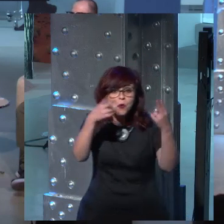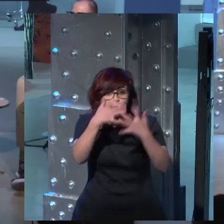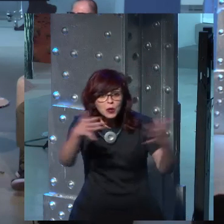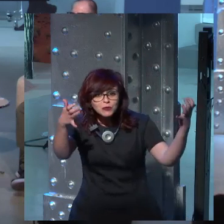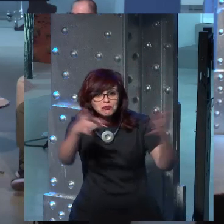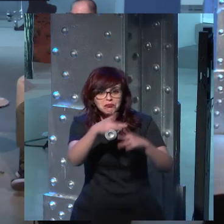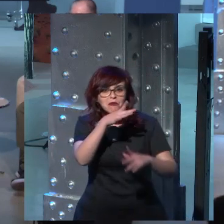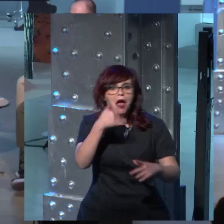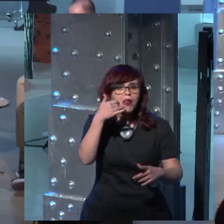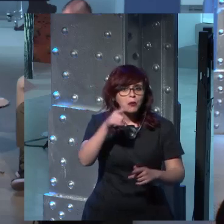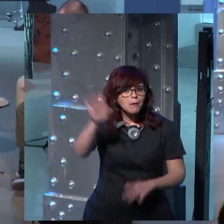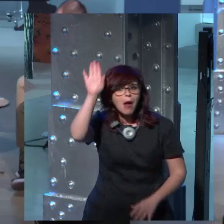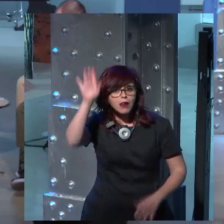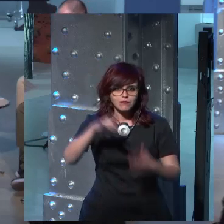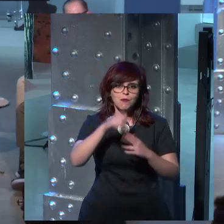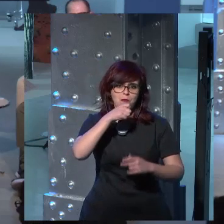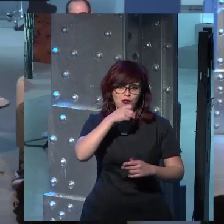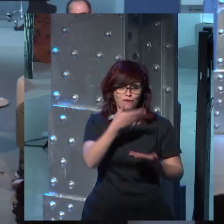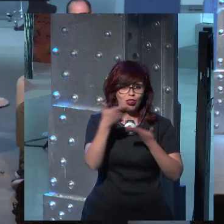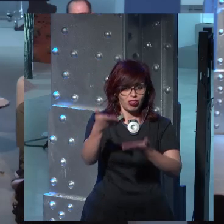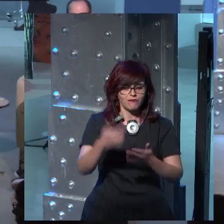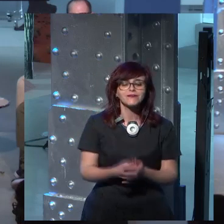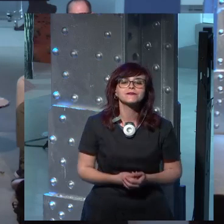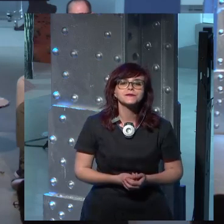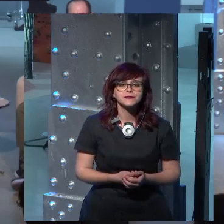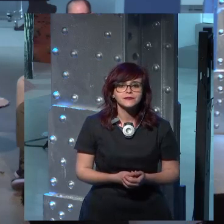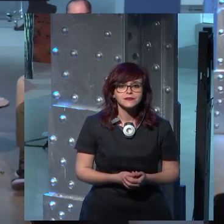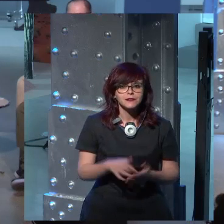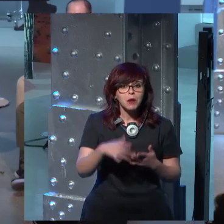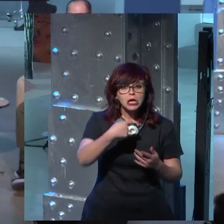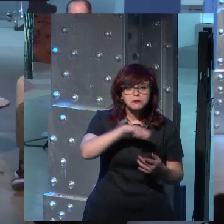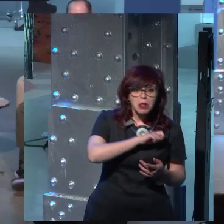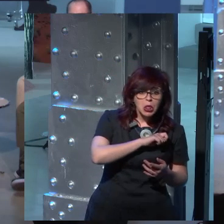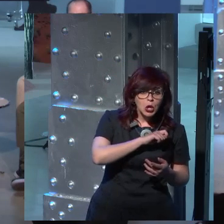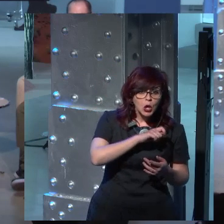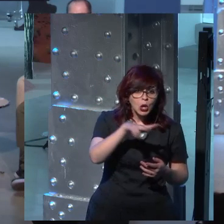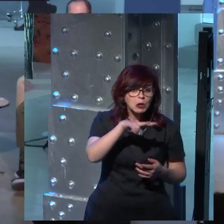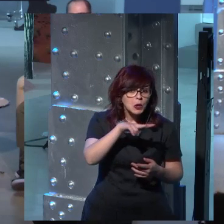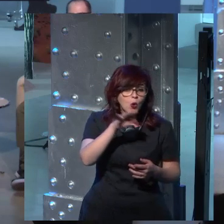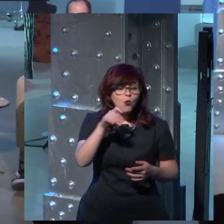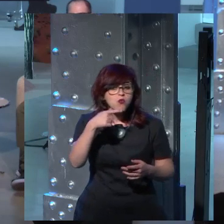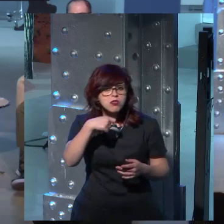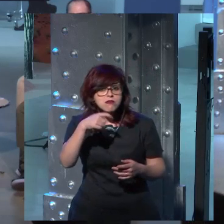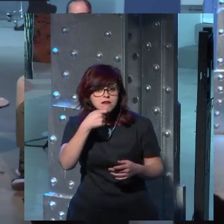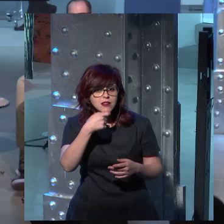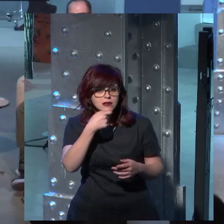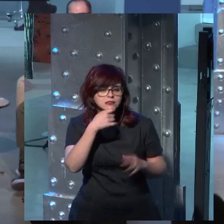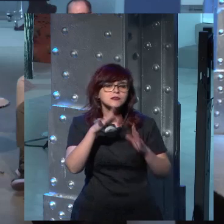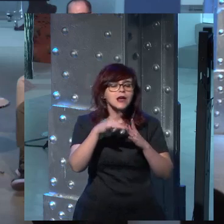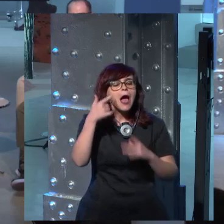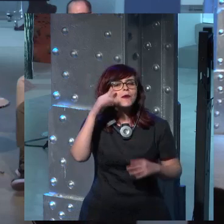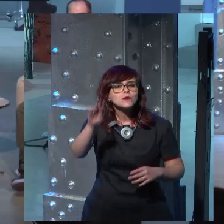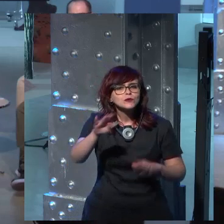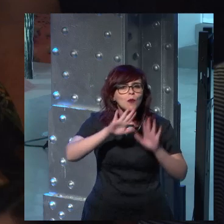and I will hand it a wireless microphone. ¿En español o en inglés? In Spanish or English, either.